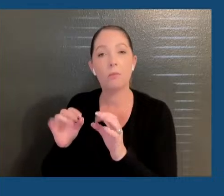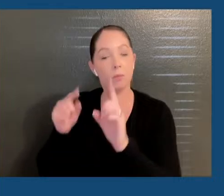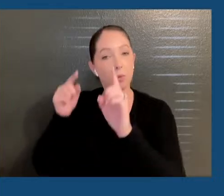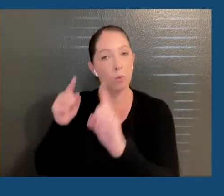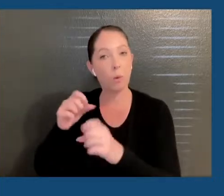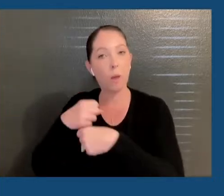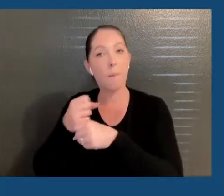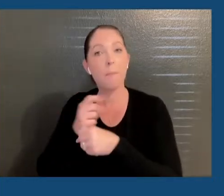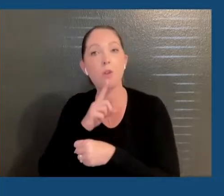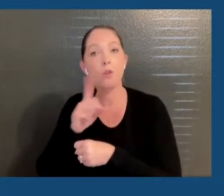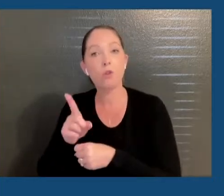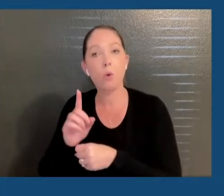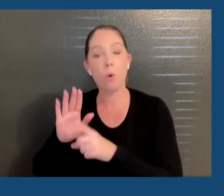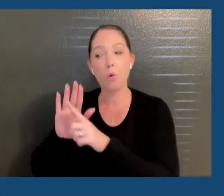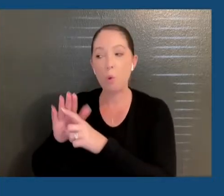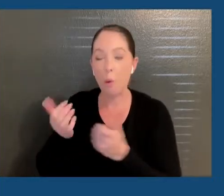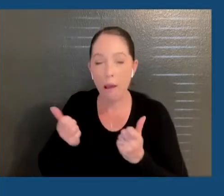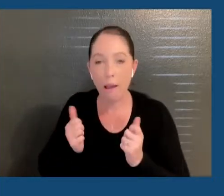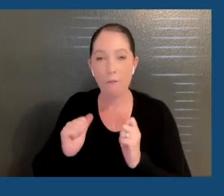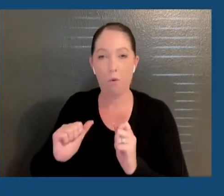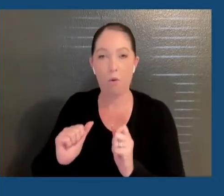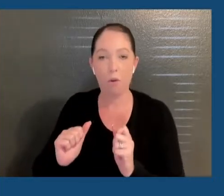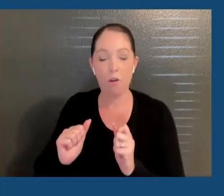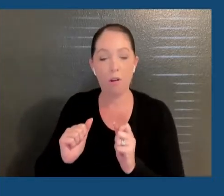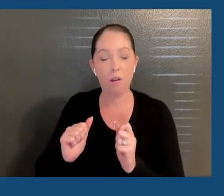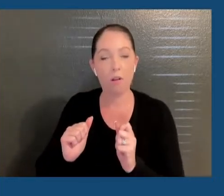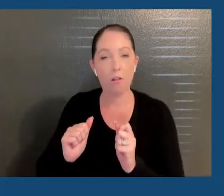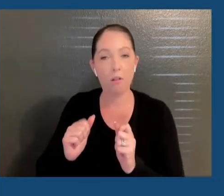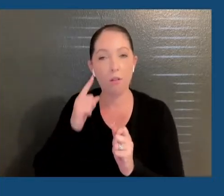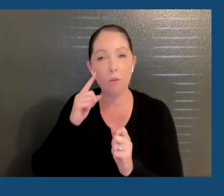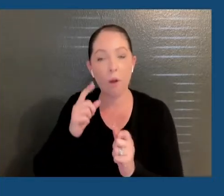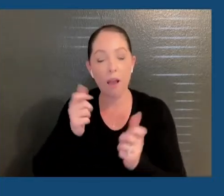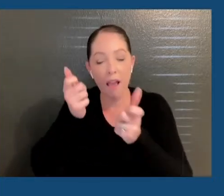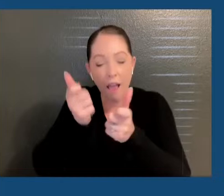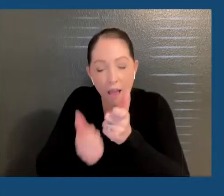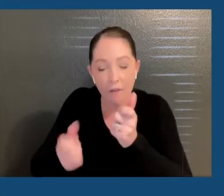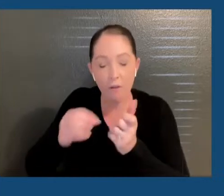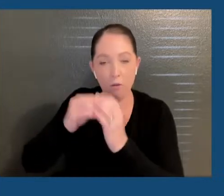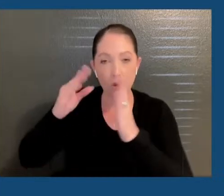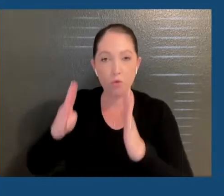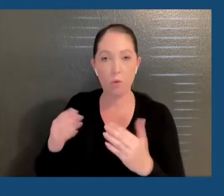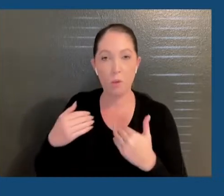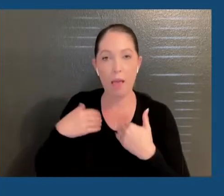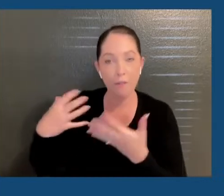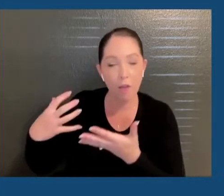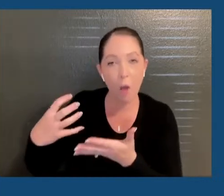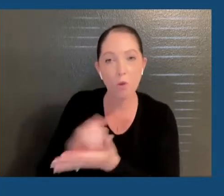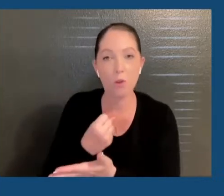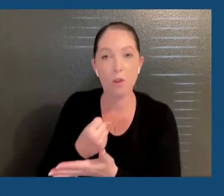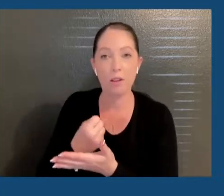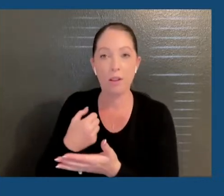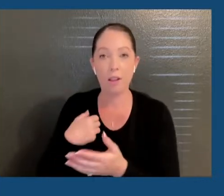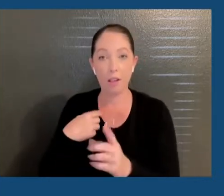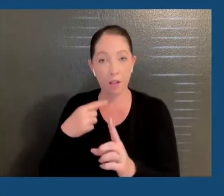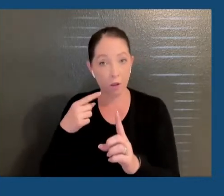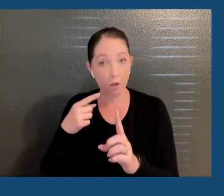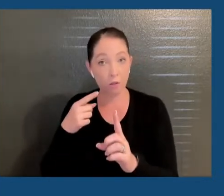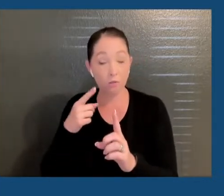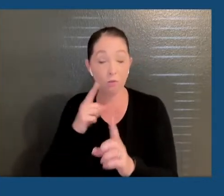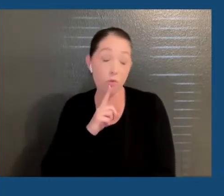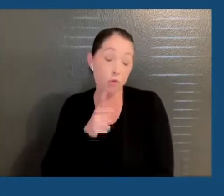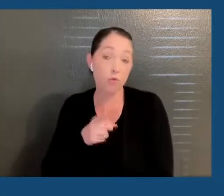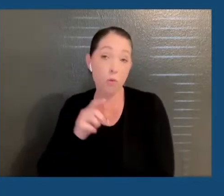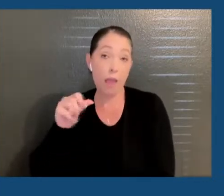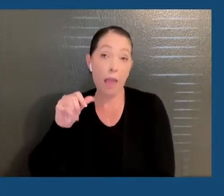effort, that every student has the opportunity. It's true, AI is a concern to some people. Every time I look